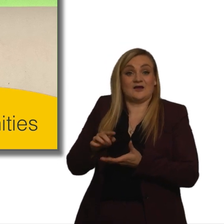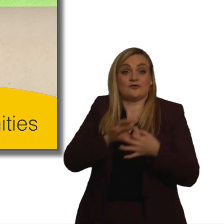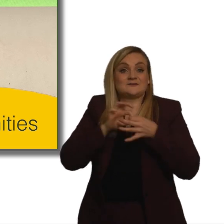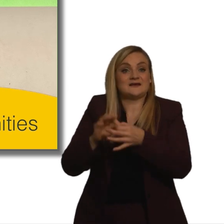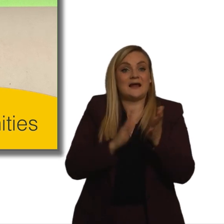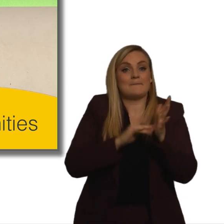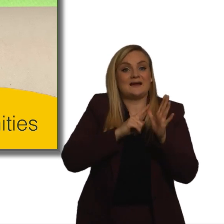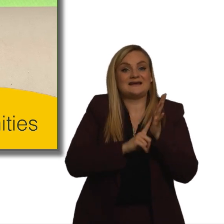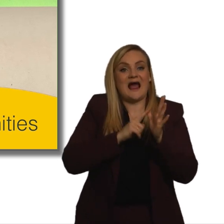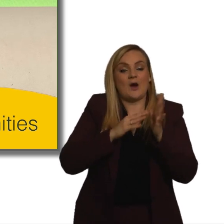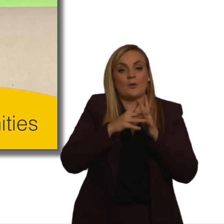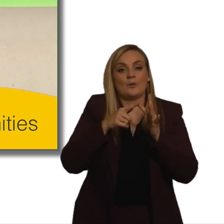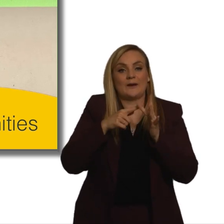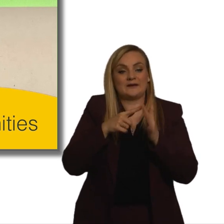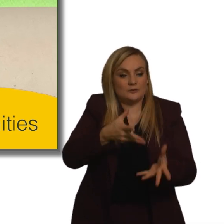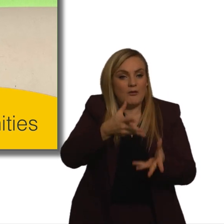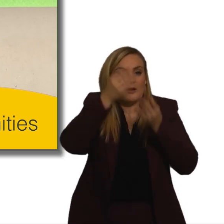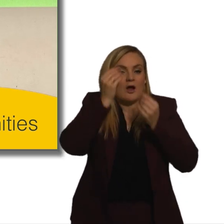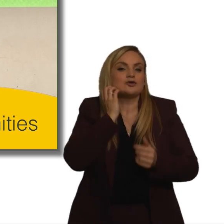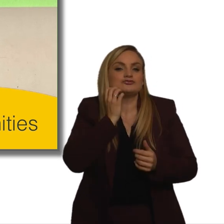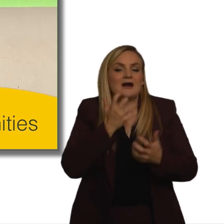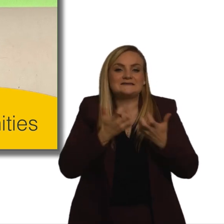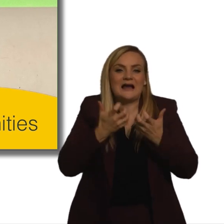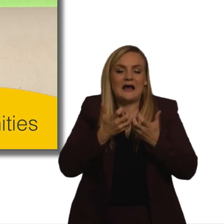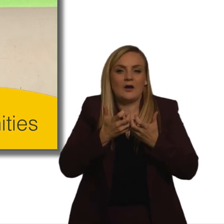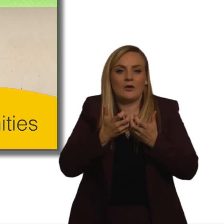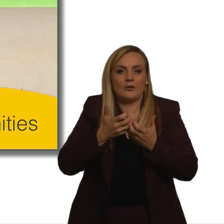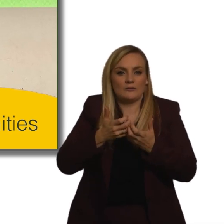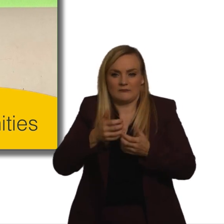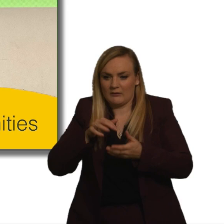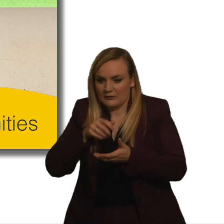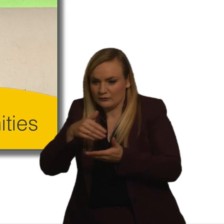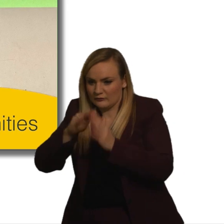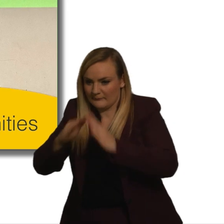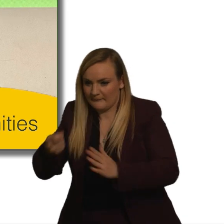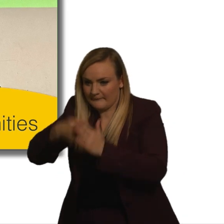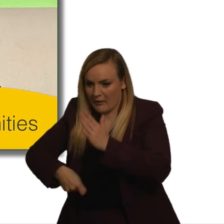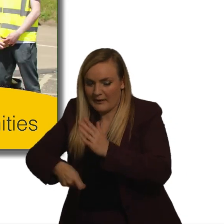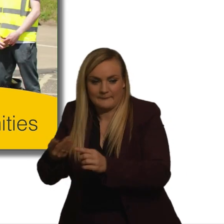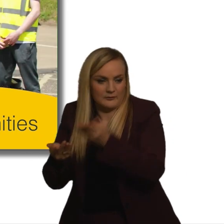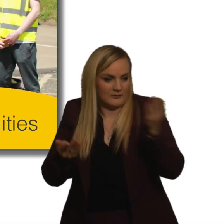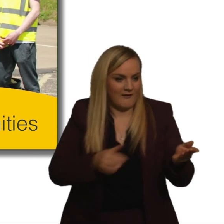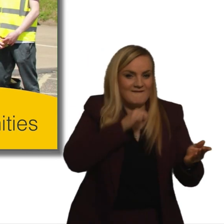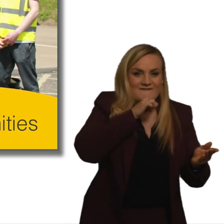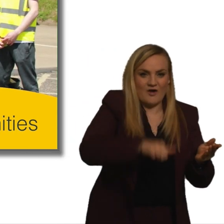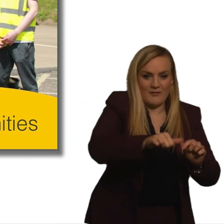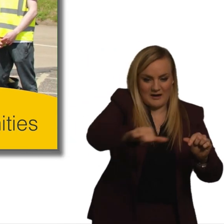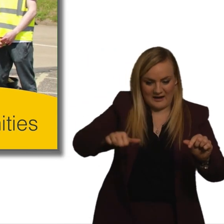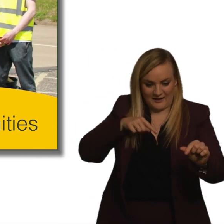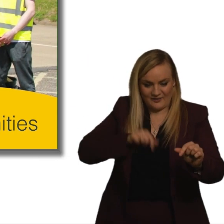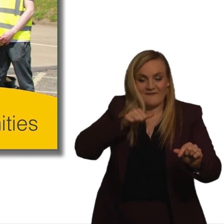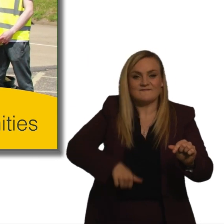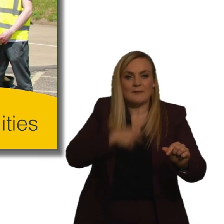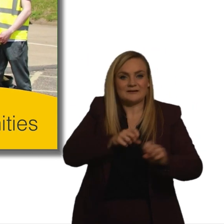range to learn about how the rice sold in stores is helping farmers send their children to school. Principle 6 was